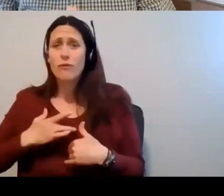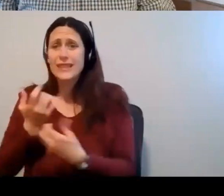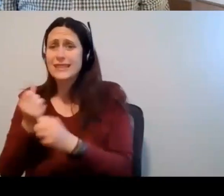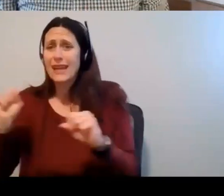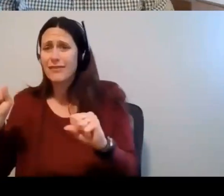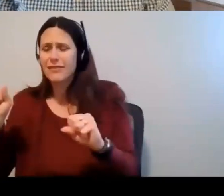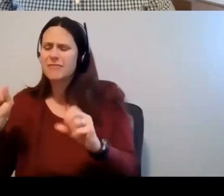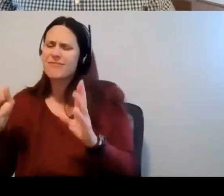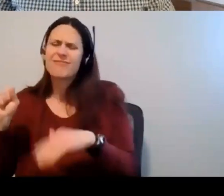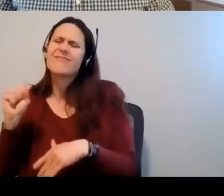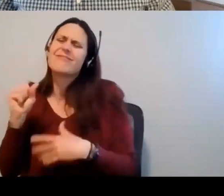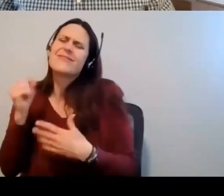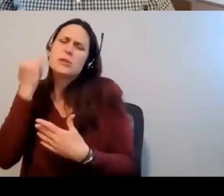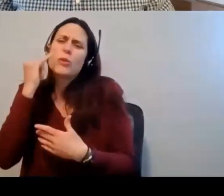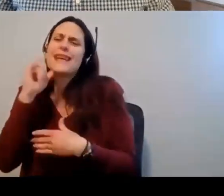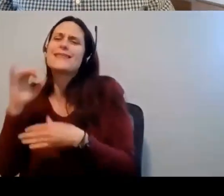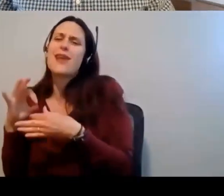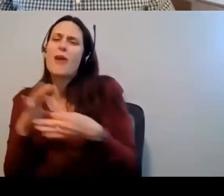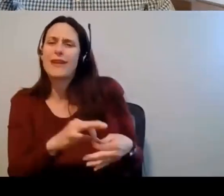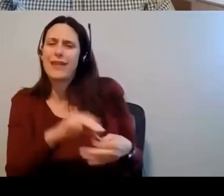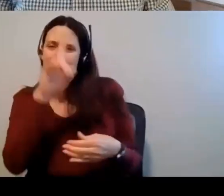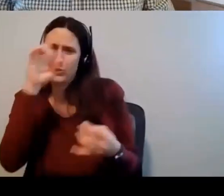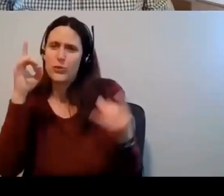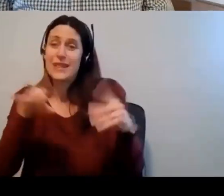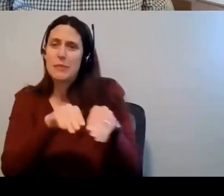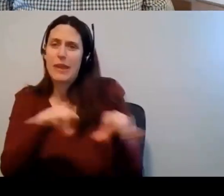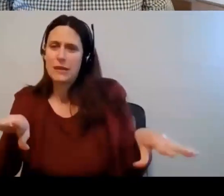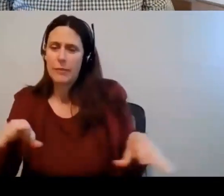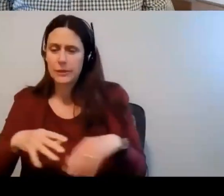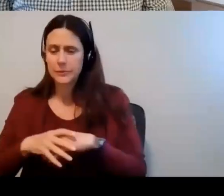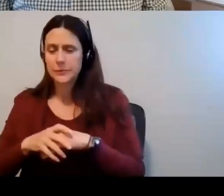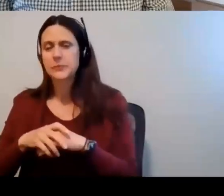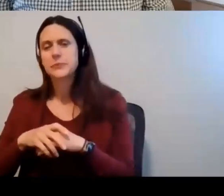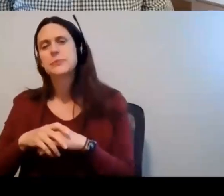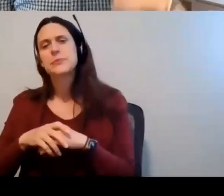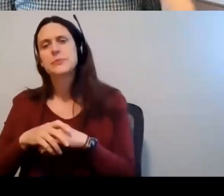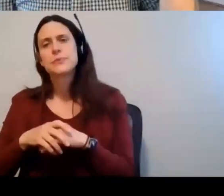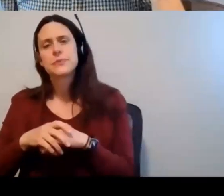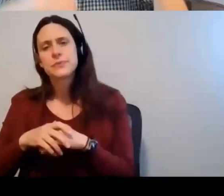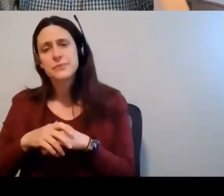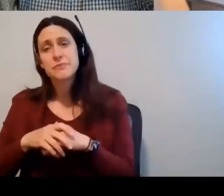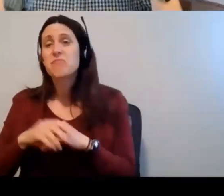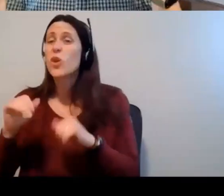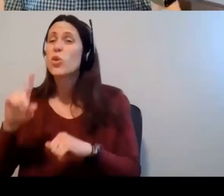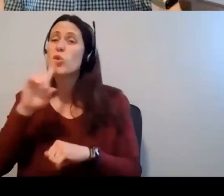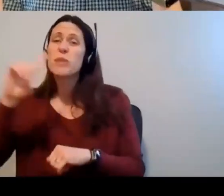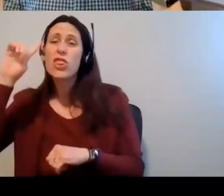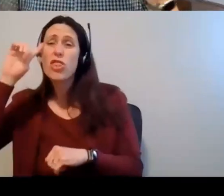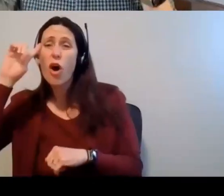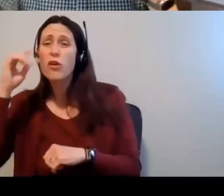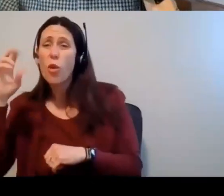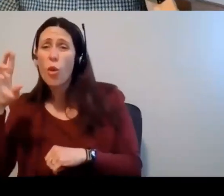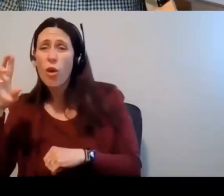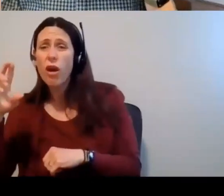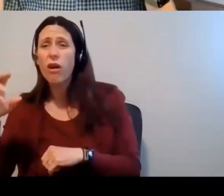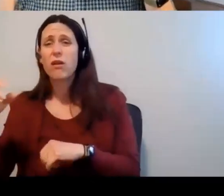not related to the pandemic, because that's a tough one. It can be thoughts or stressors,